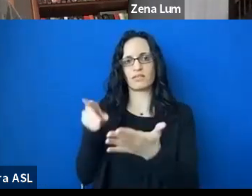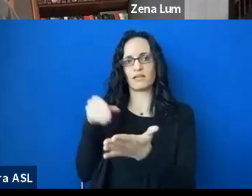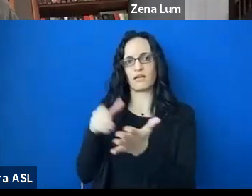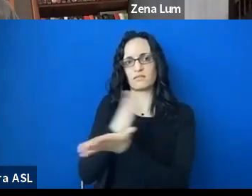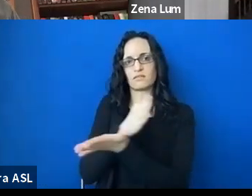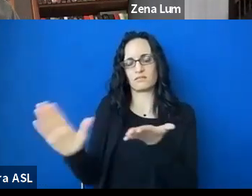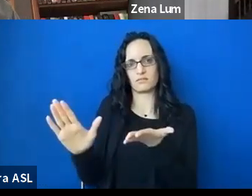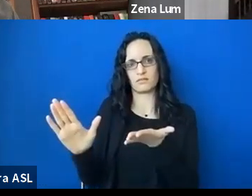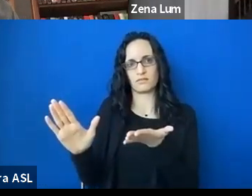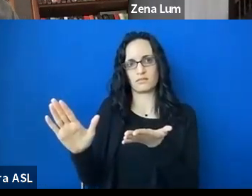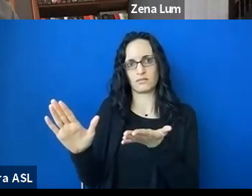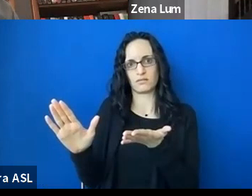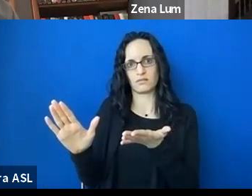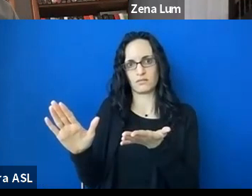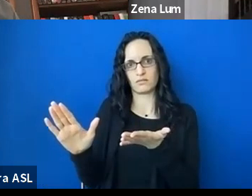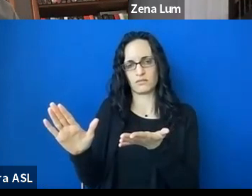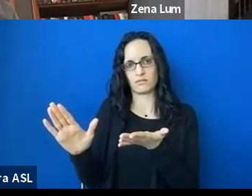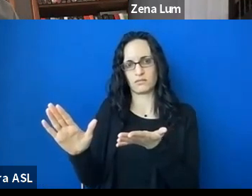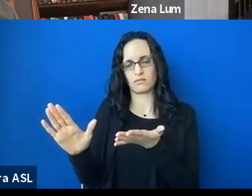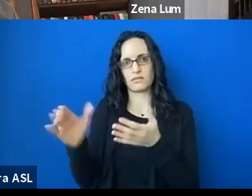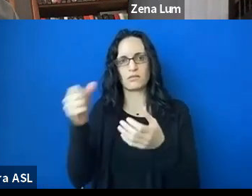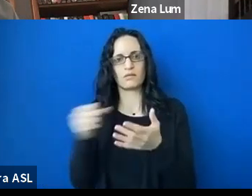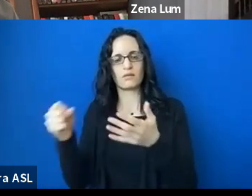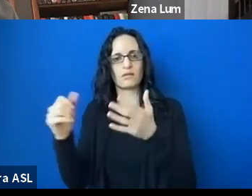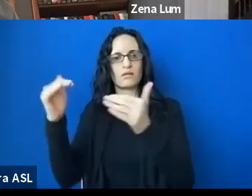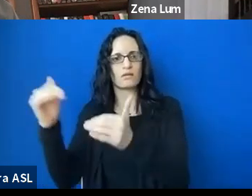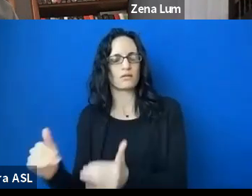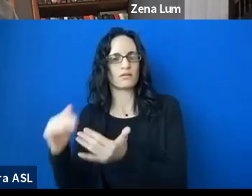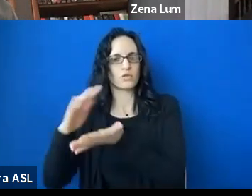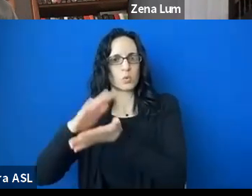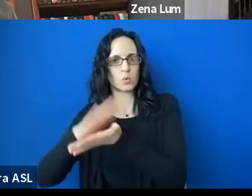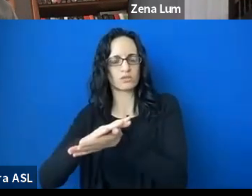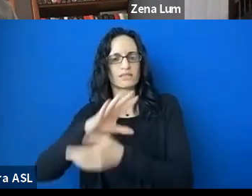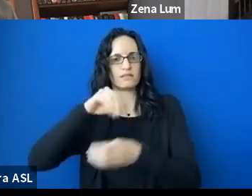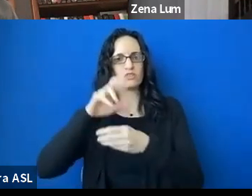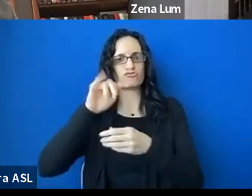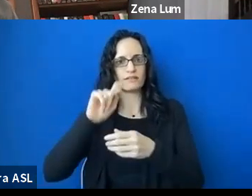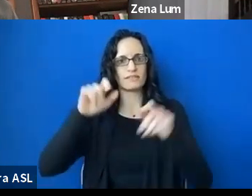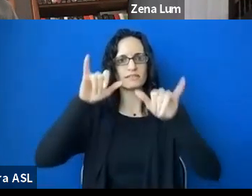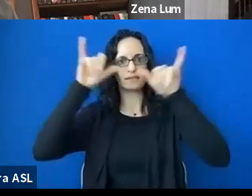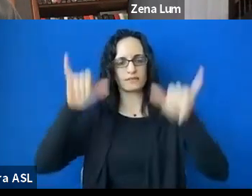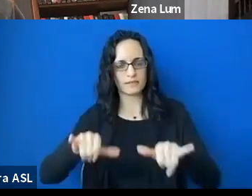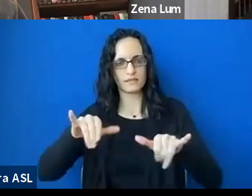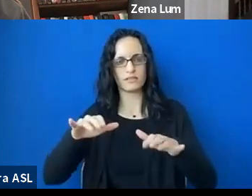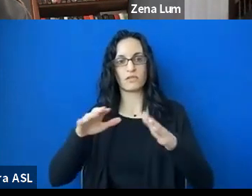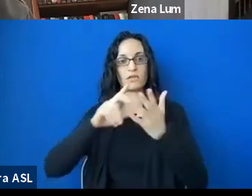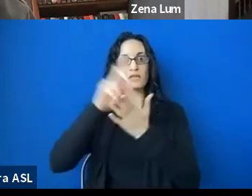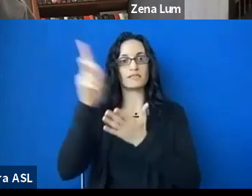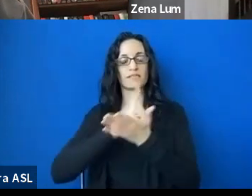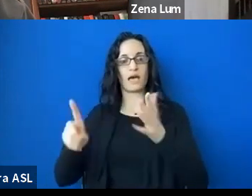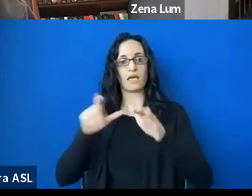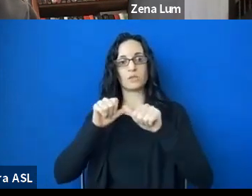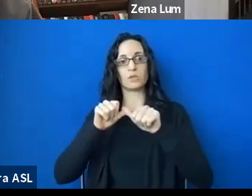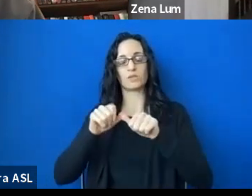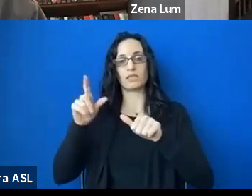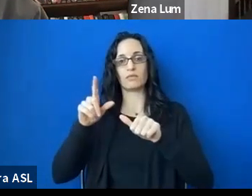and marginalized in substandard schools and a racist system designed to keep them from participating in an American system that immigrants